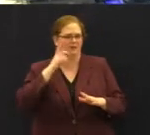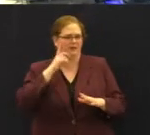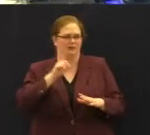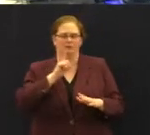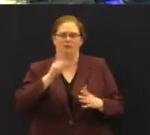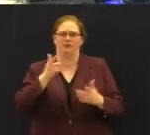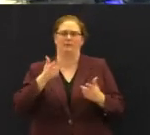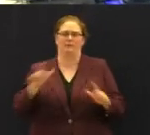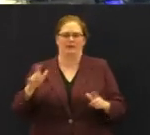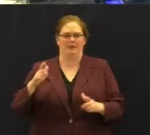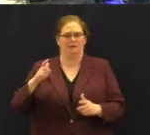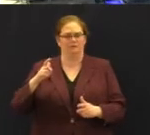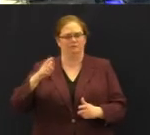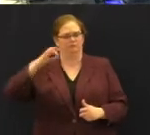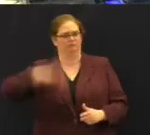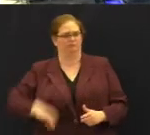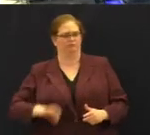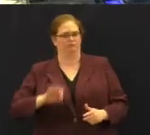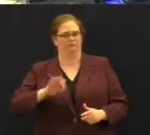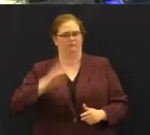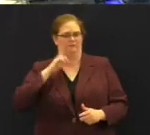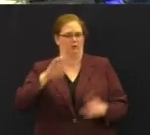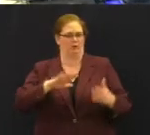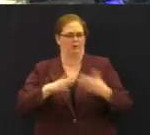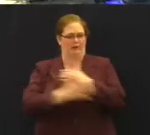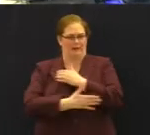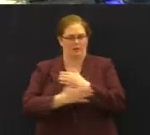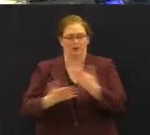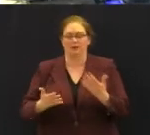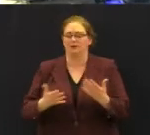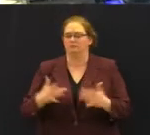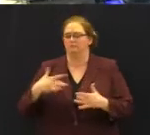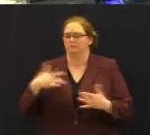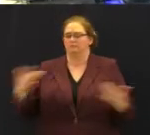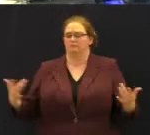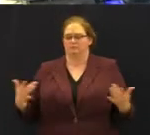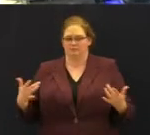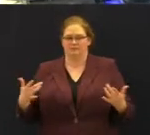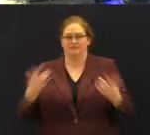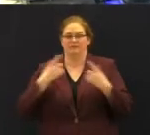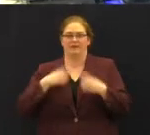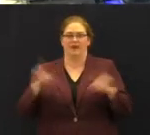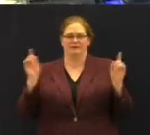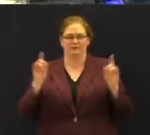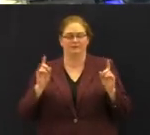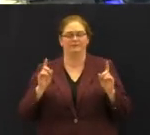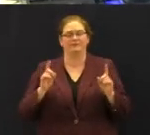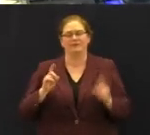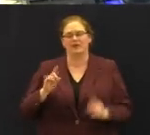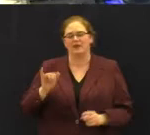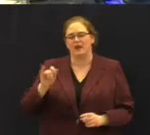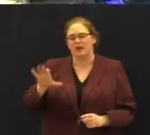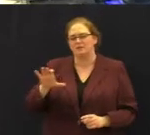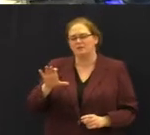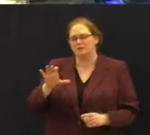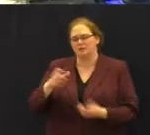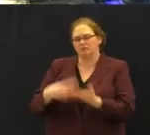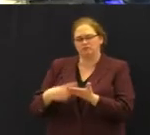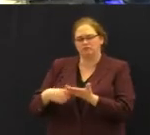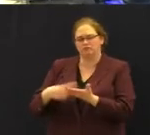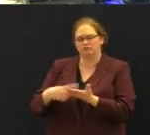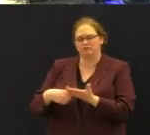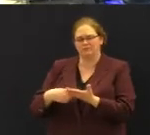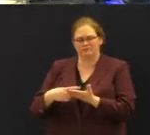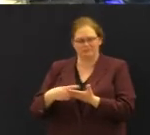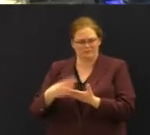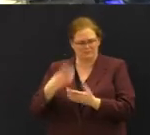big asset for our county, and I am just thrilled to death that it is finally, and Isaac talked to me about this maybe